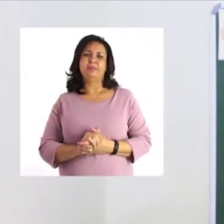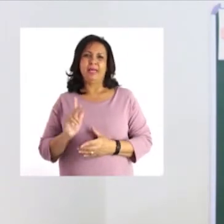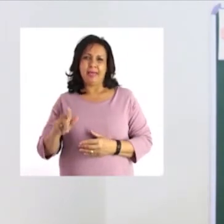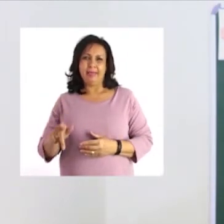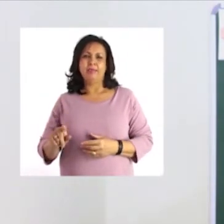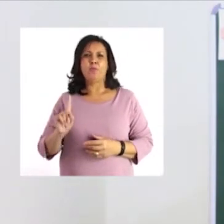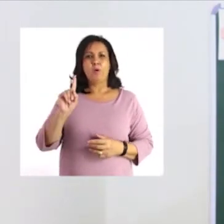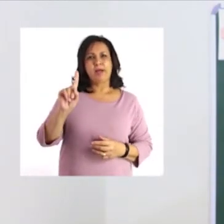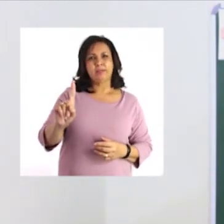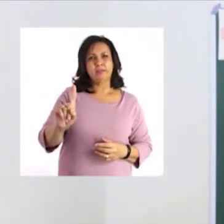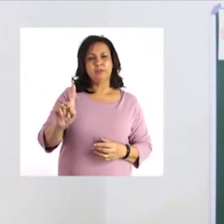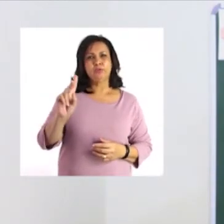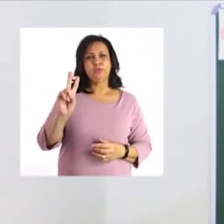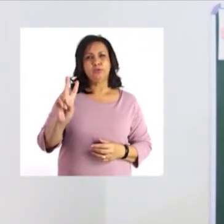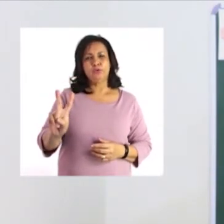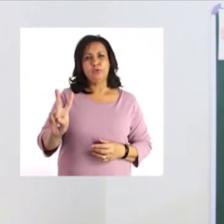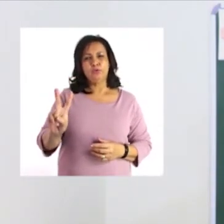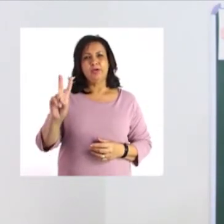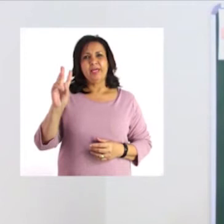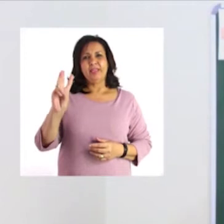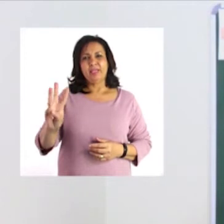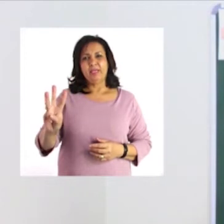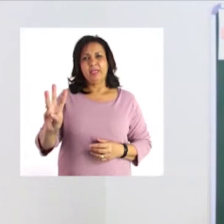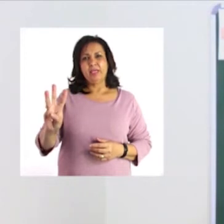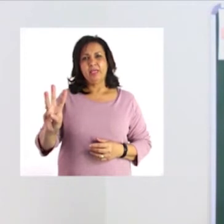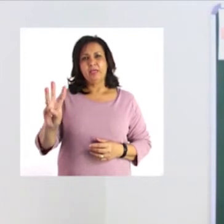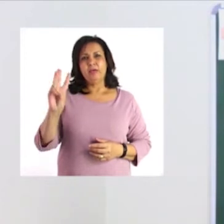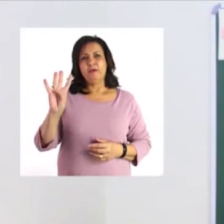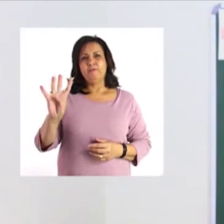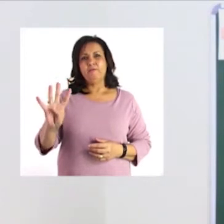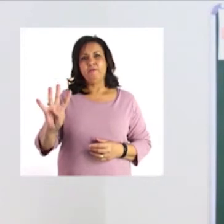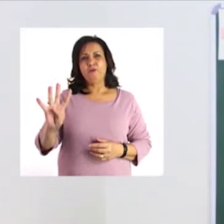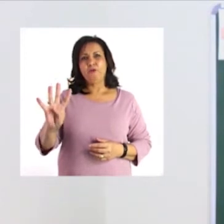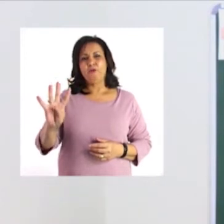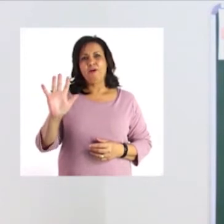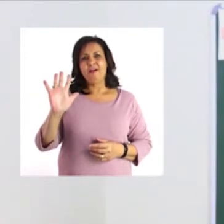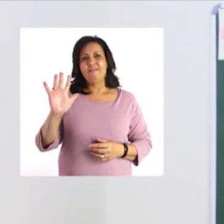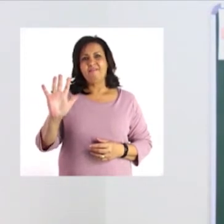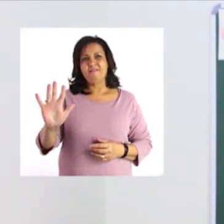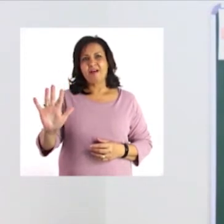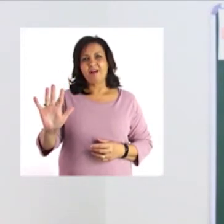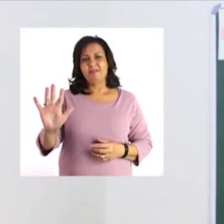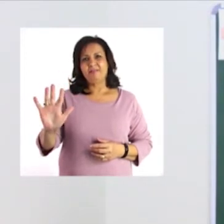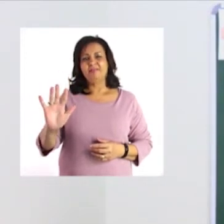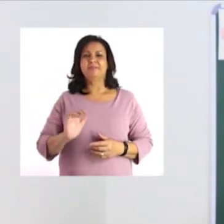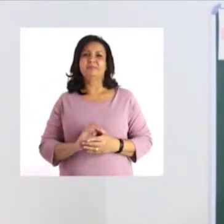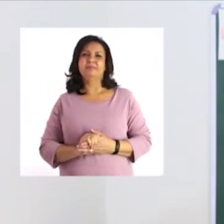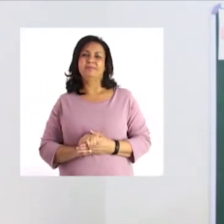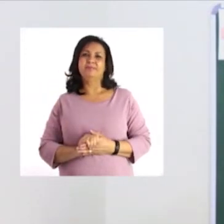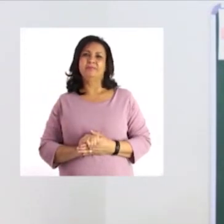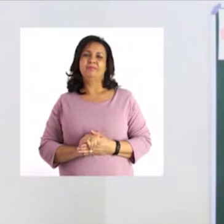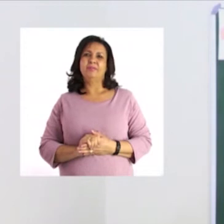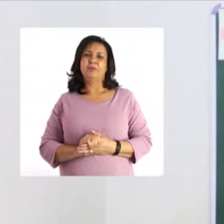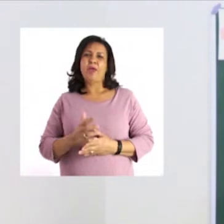again. 1, 2, 3, 4, 5. We